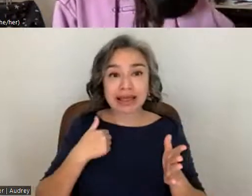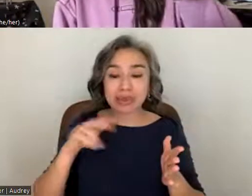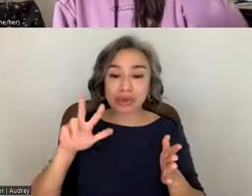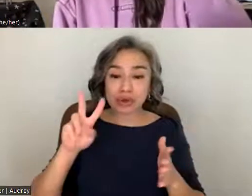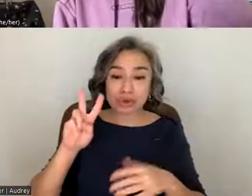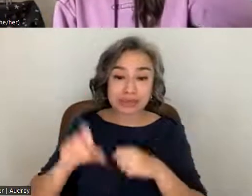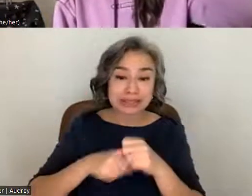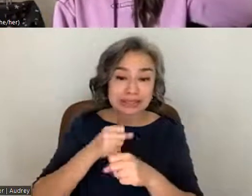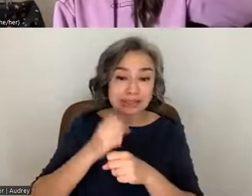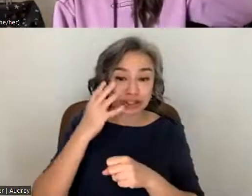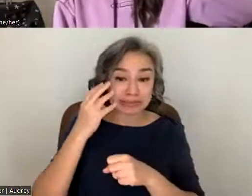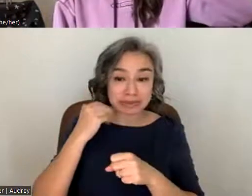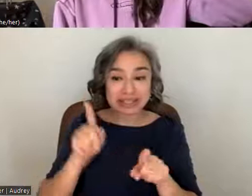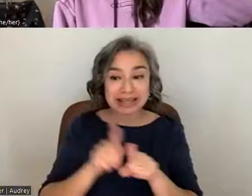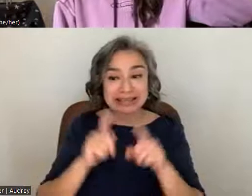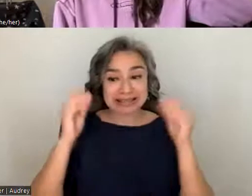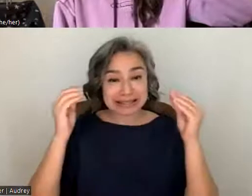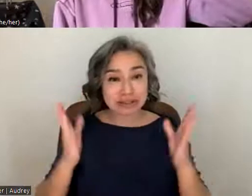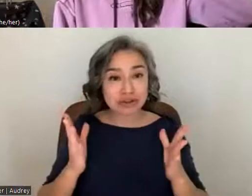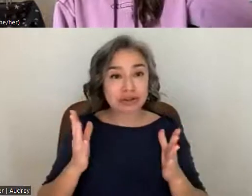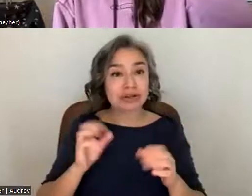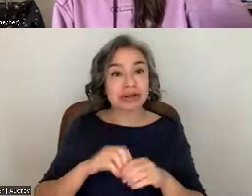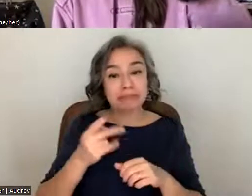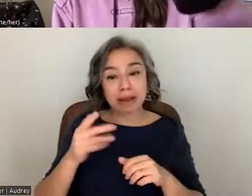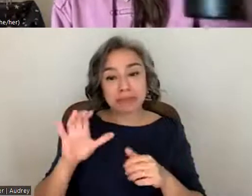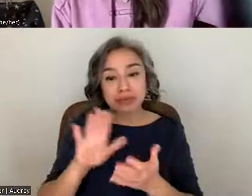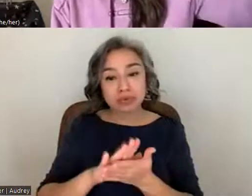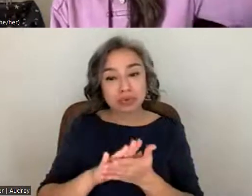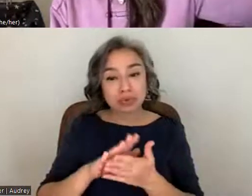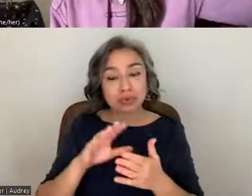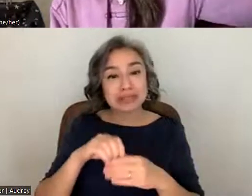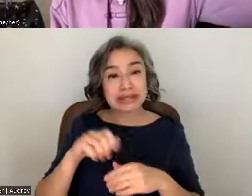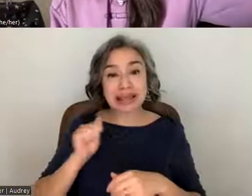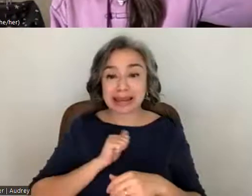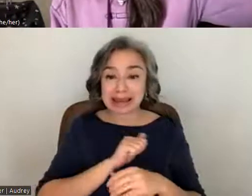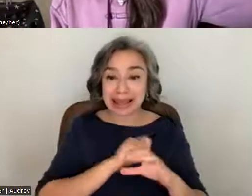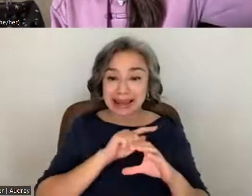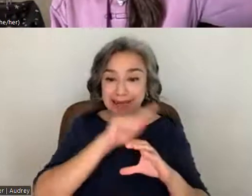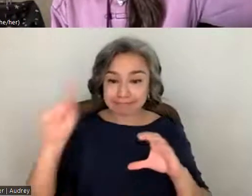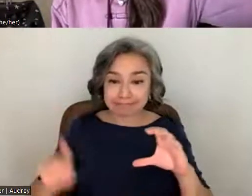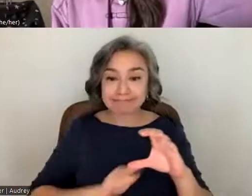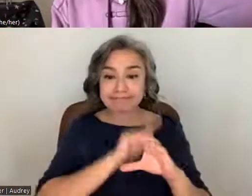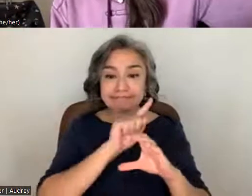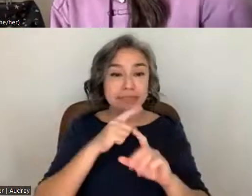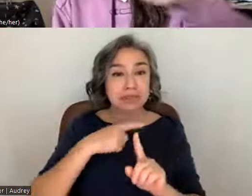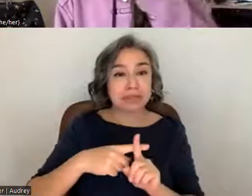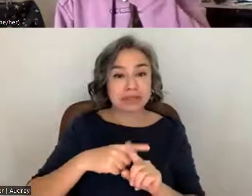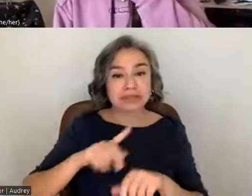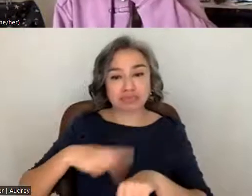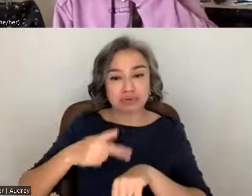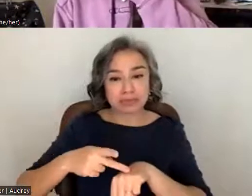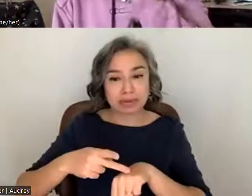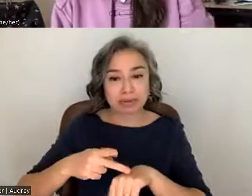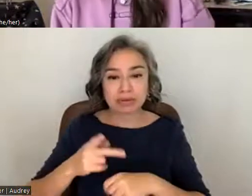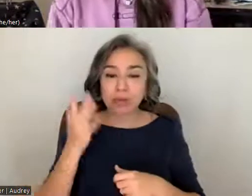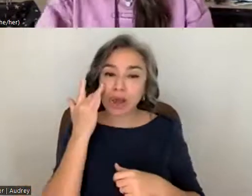experience as a teacher in the public schools in Metro Atlanta and as a principal. What drew me to